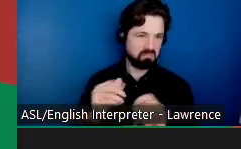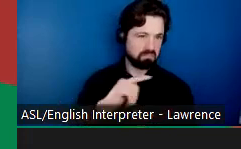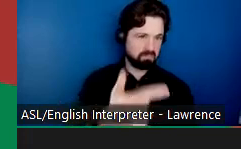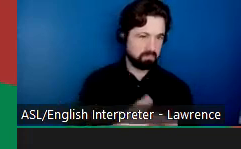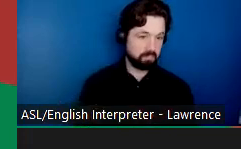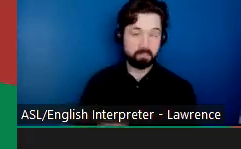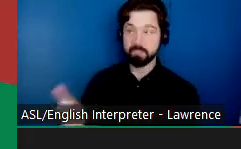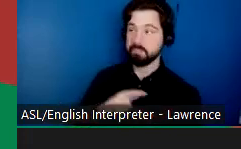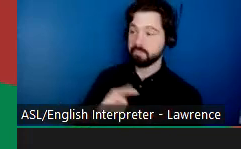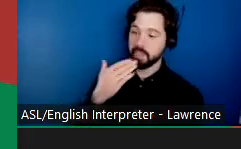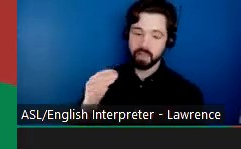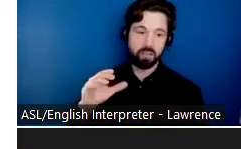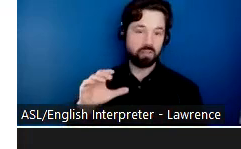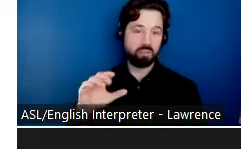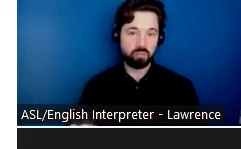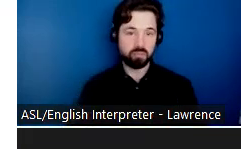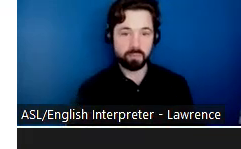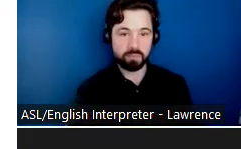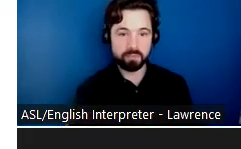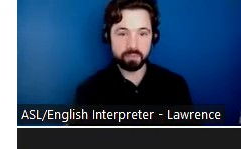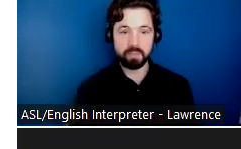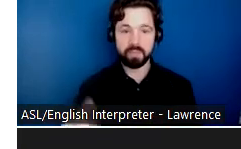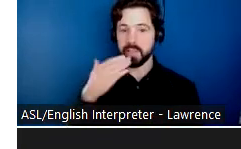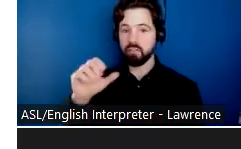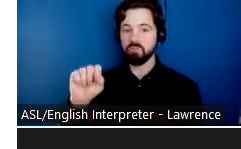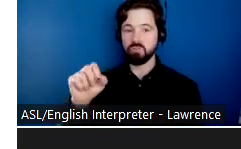Great, thank you, Charisse. Karen, next slide, please.